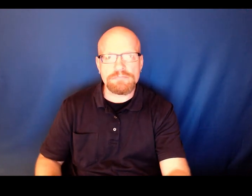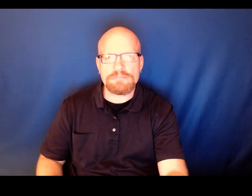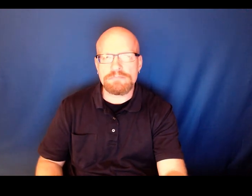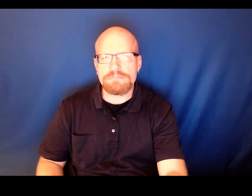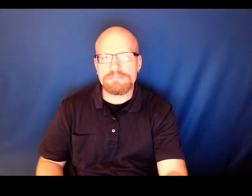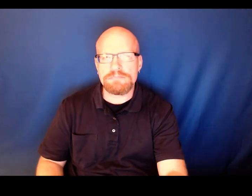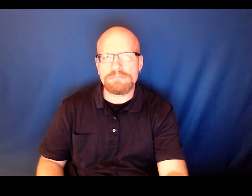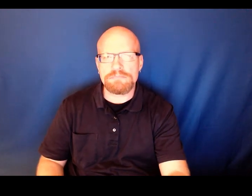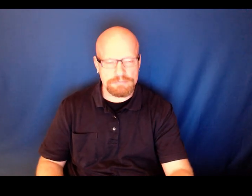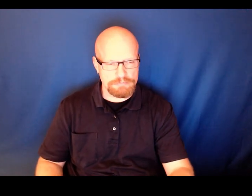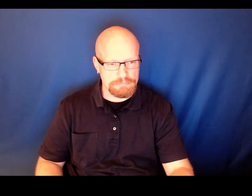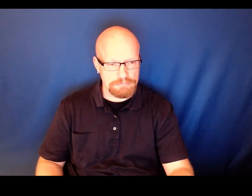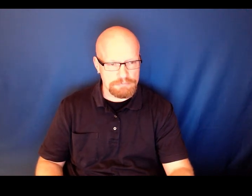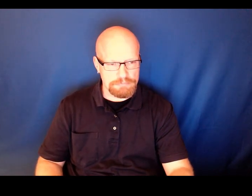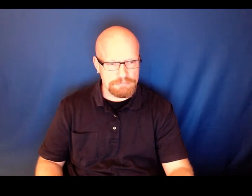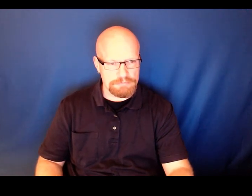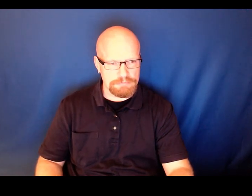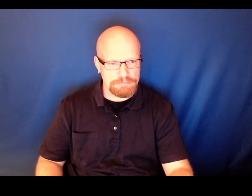hold on.